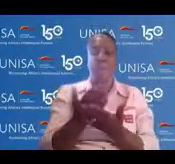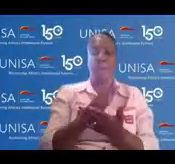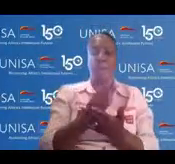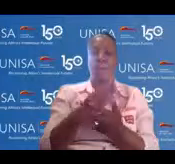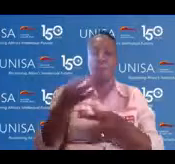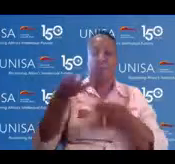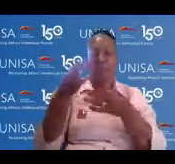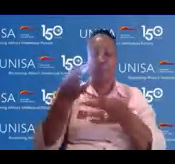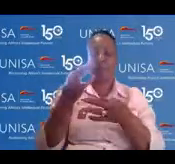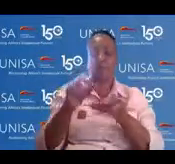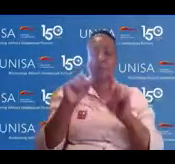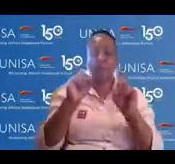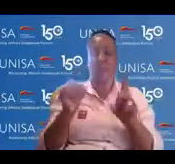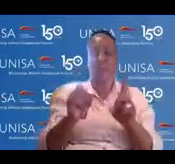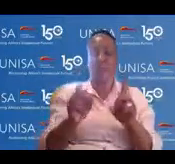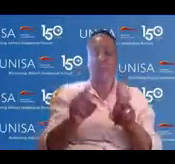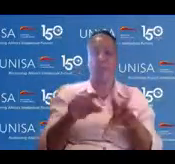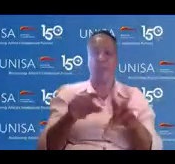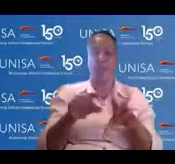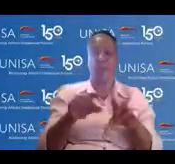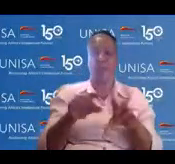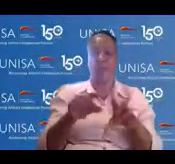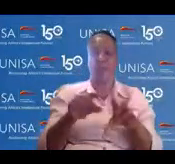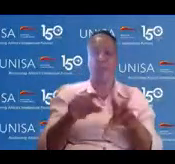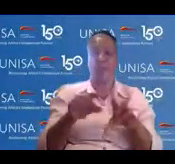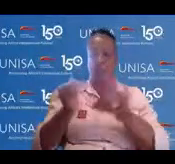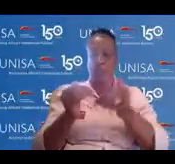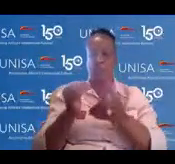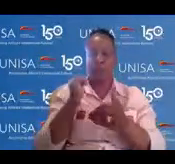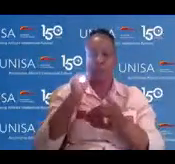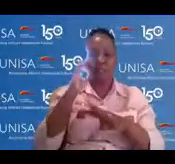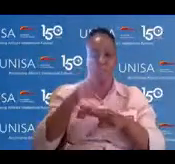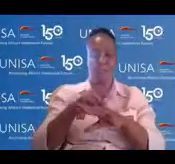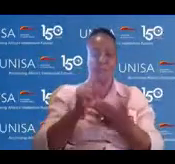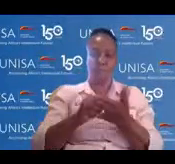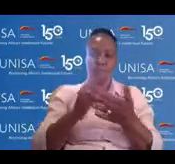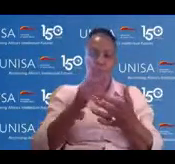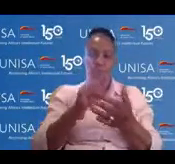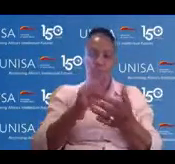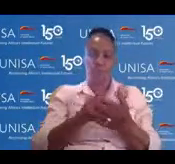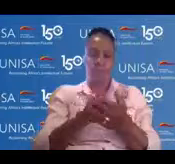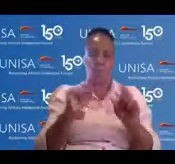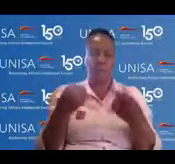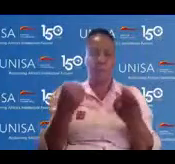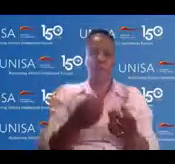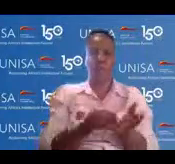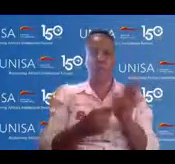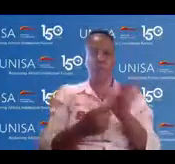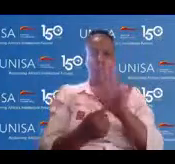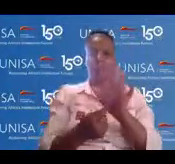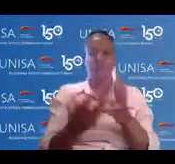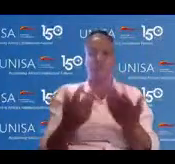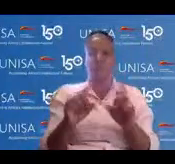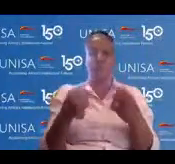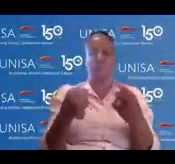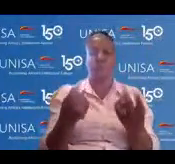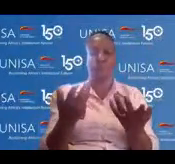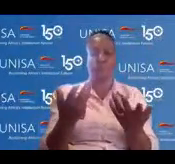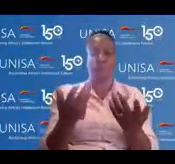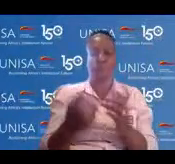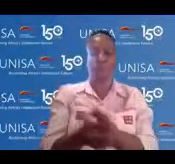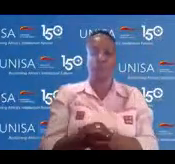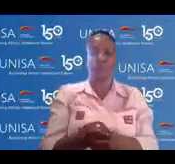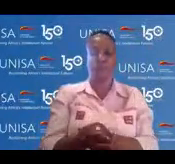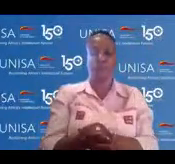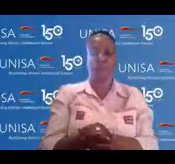exam arrangement, which we are supposed to complete. Then unfortunately, then I won't be able to open them now. Then after